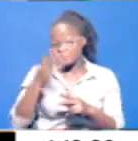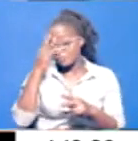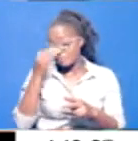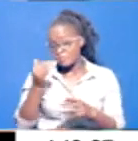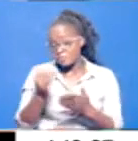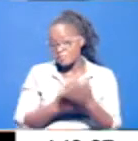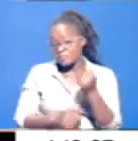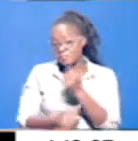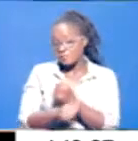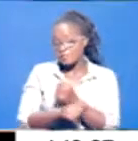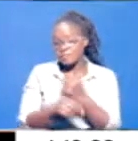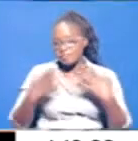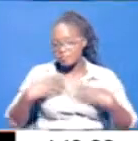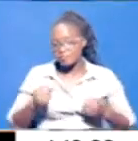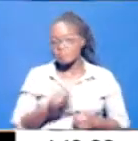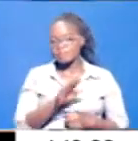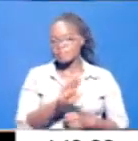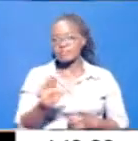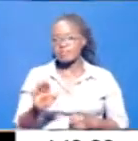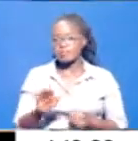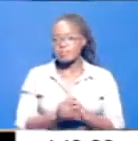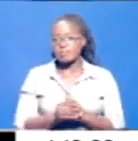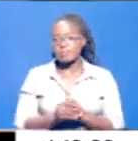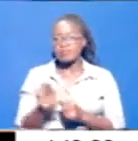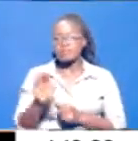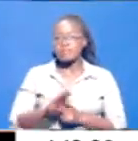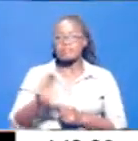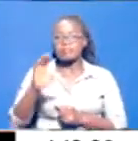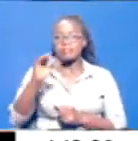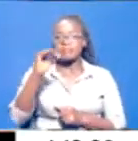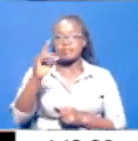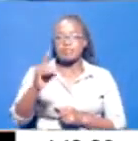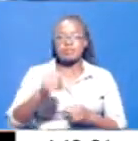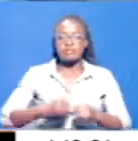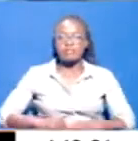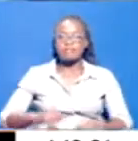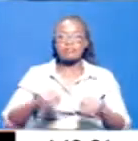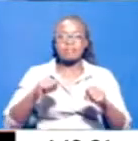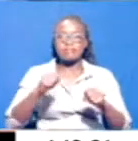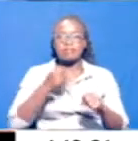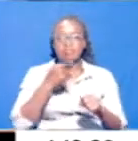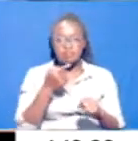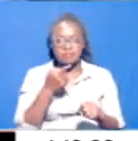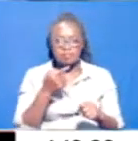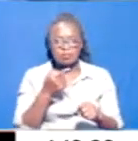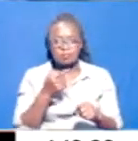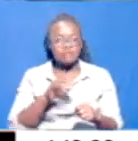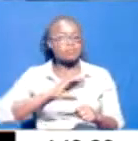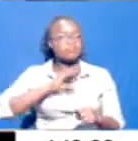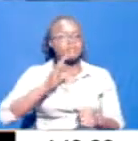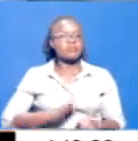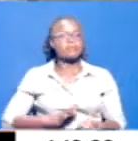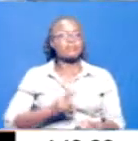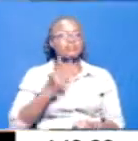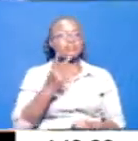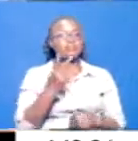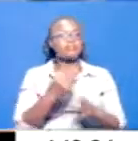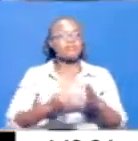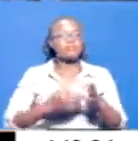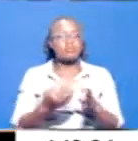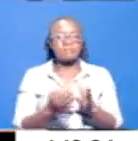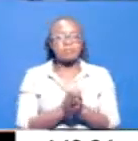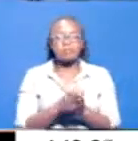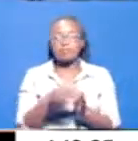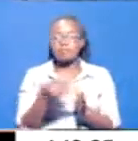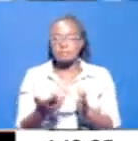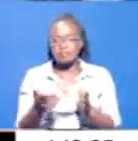harmful to their health. The area CID boss Adan Hassan said that the owners of the two factories did not have any